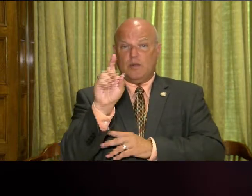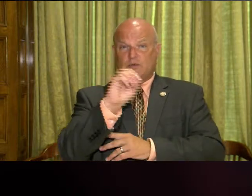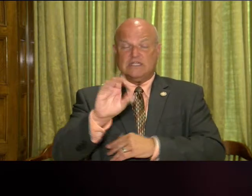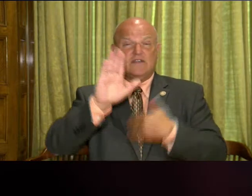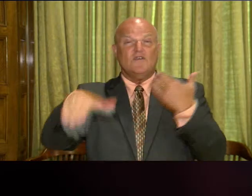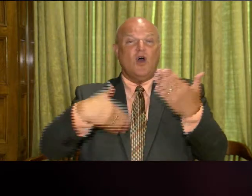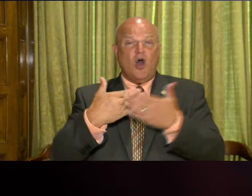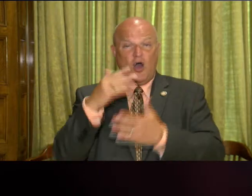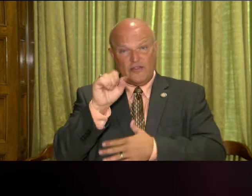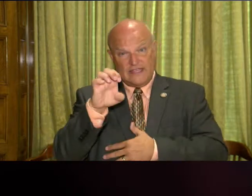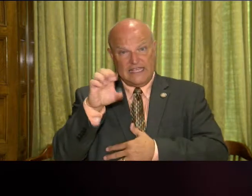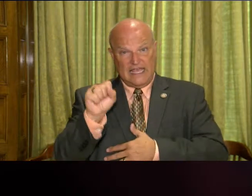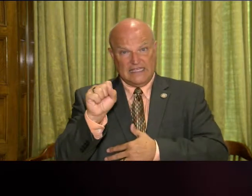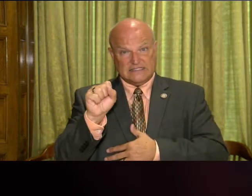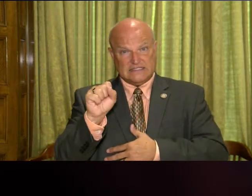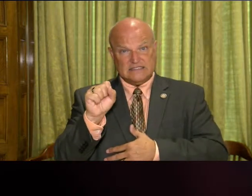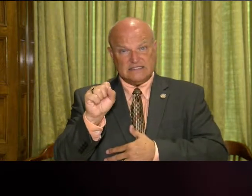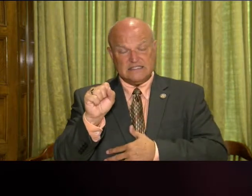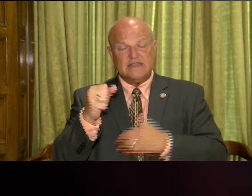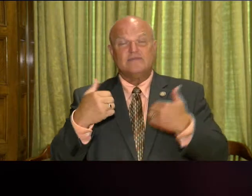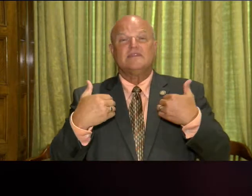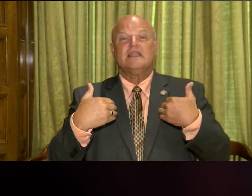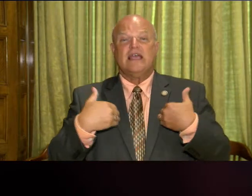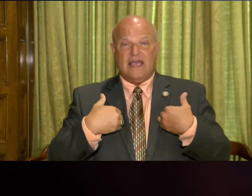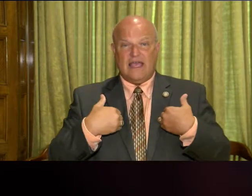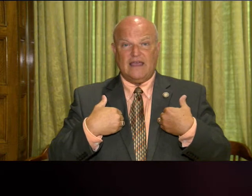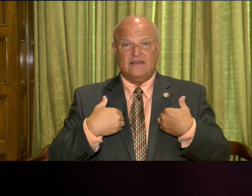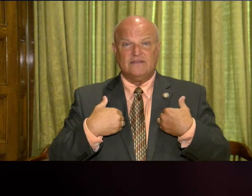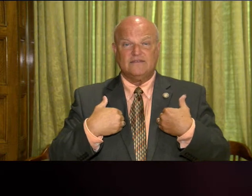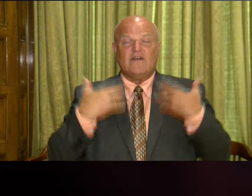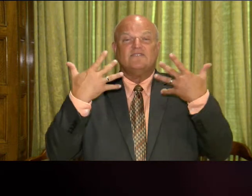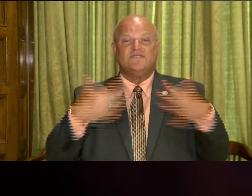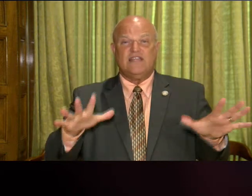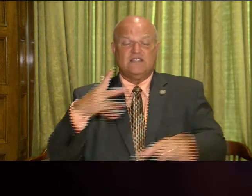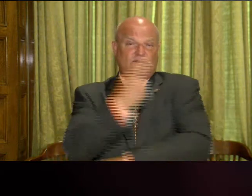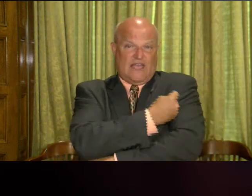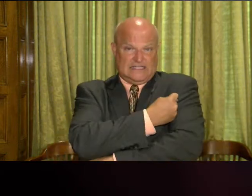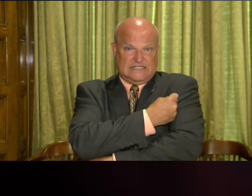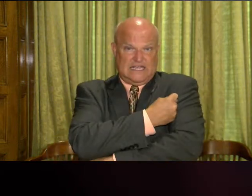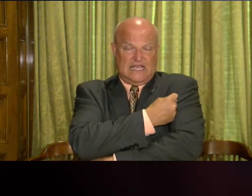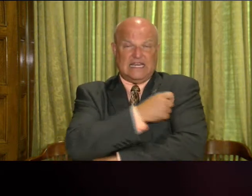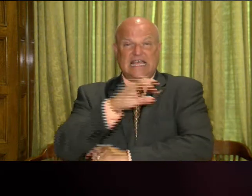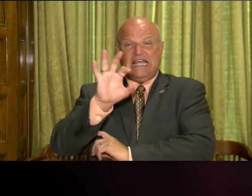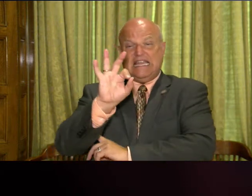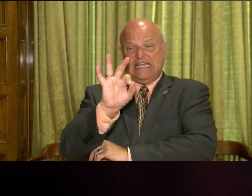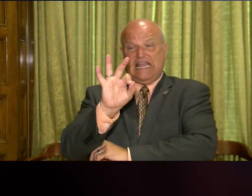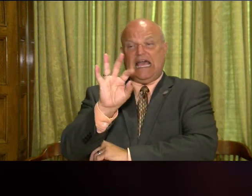all of our cases have been vaccinated.